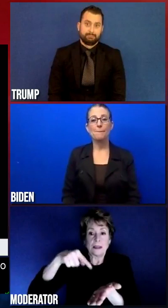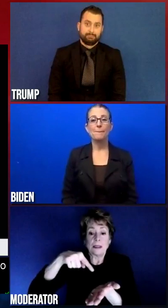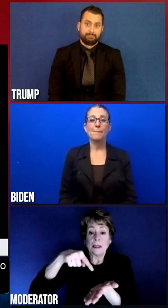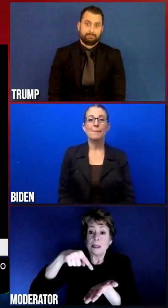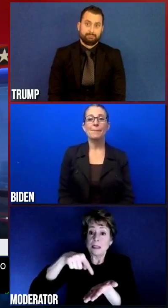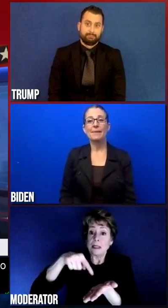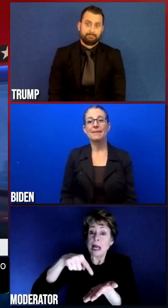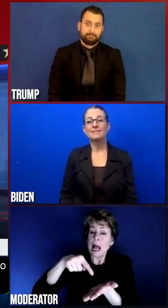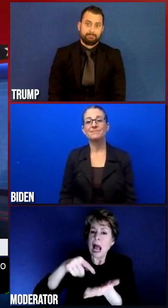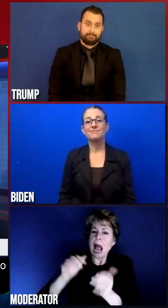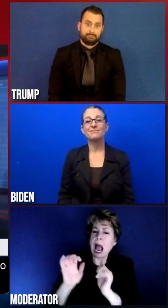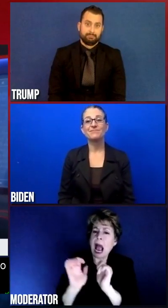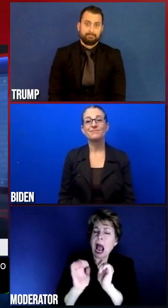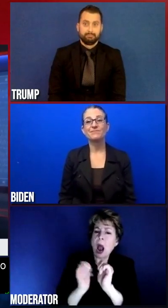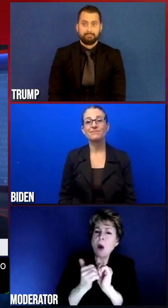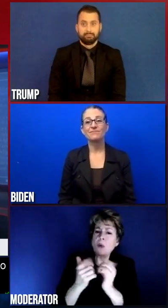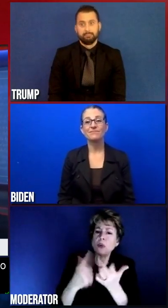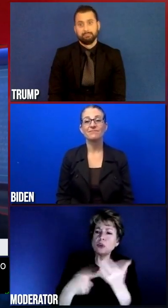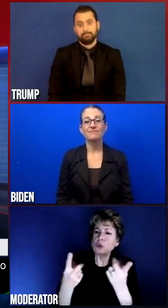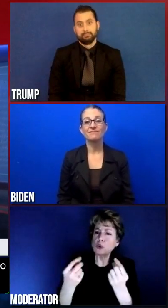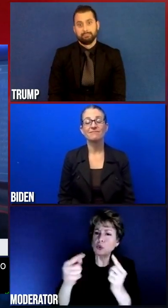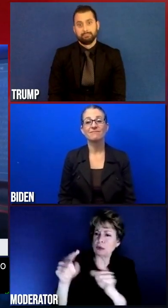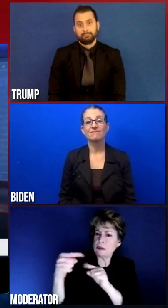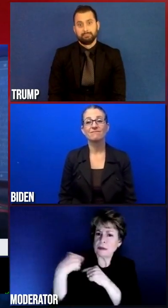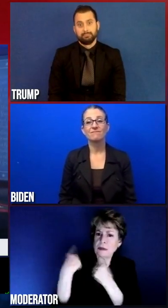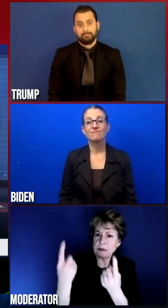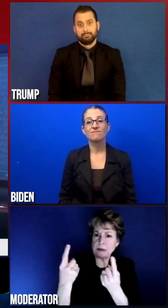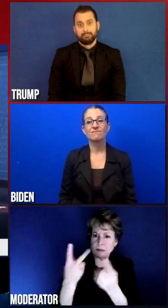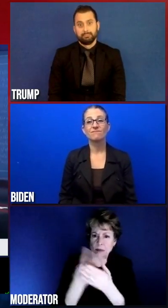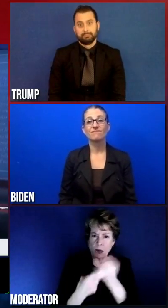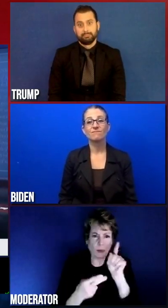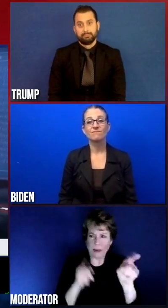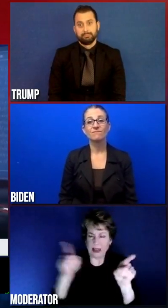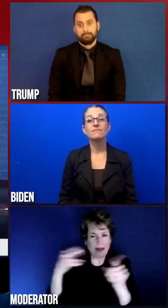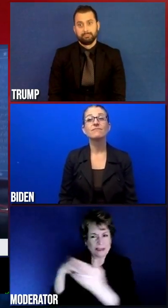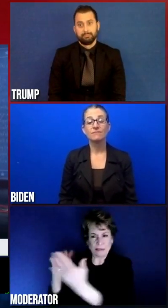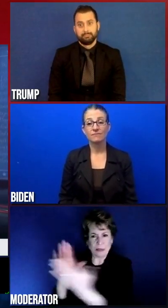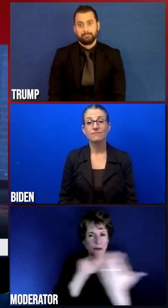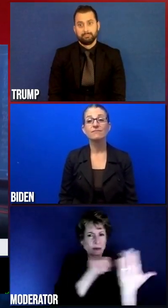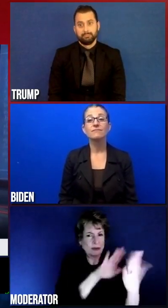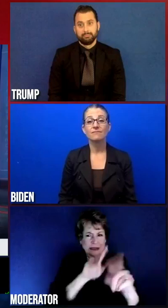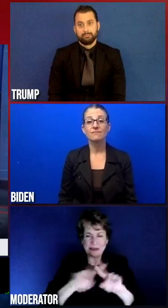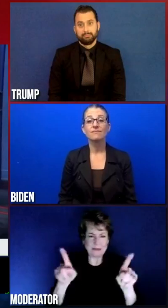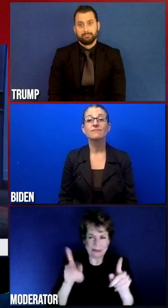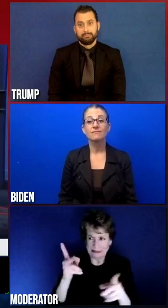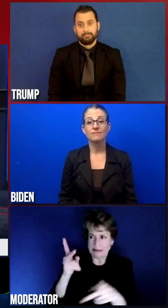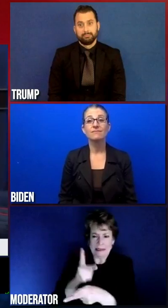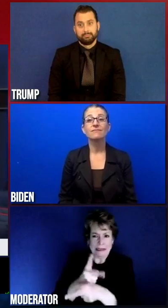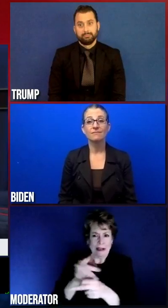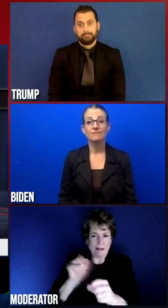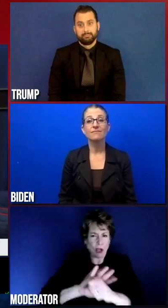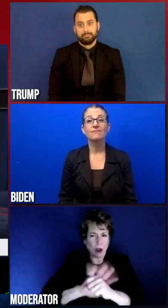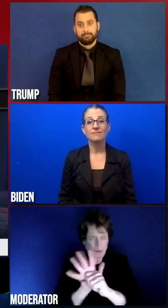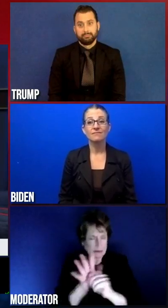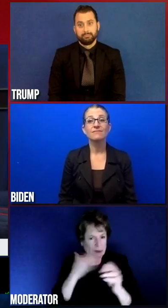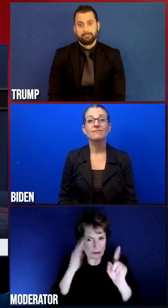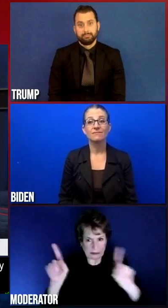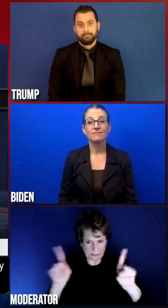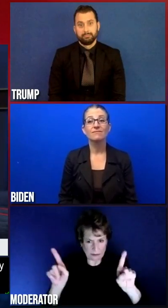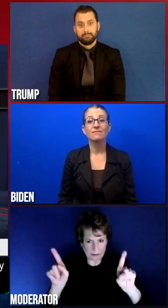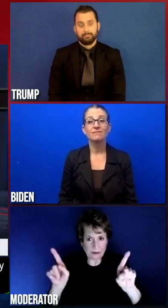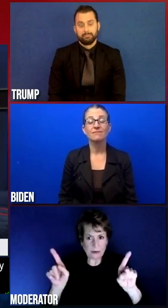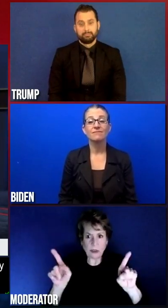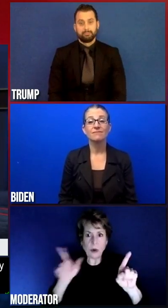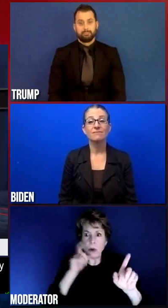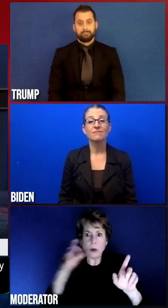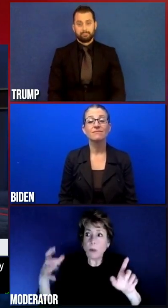and this is going to affect how the virus is handled going forward by whichever of you ends up becoming the next president. I want to